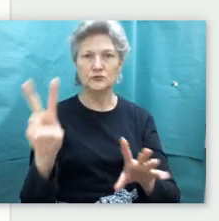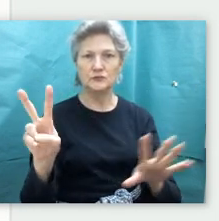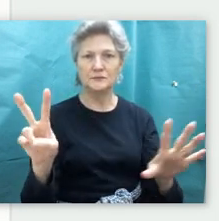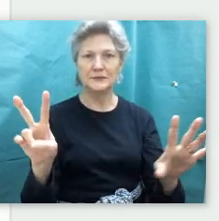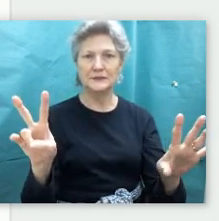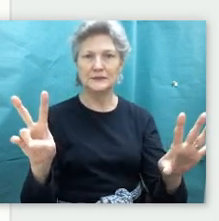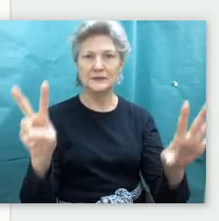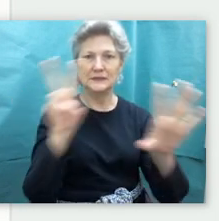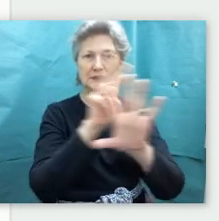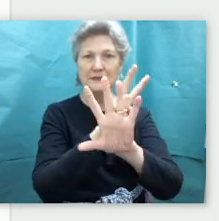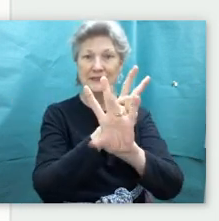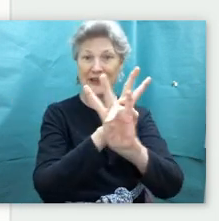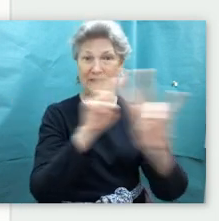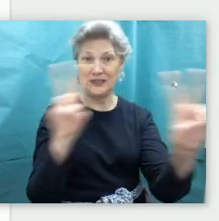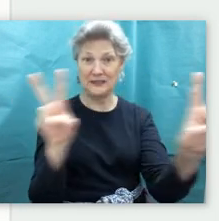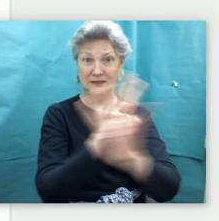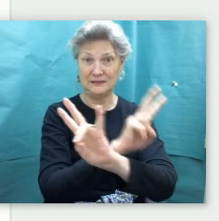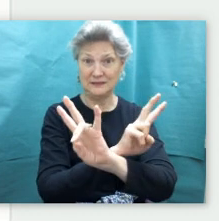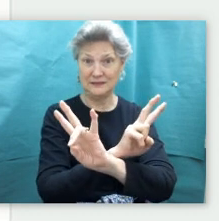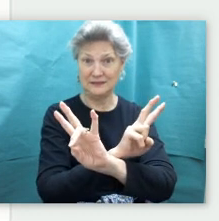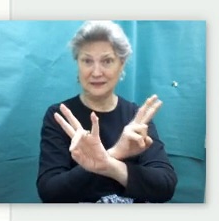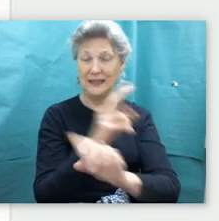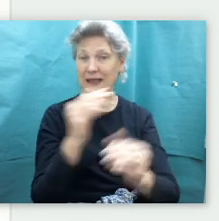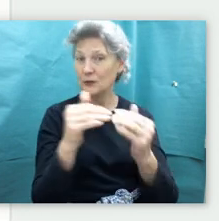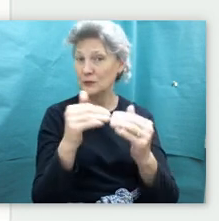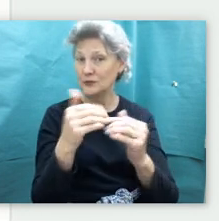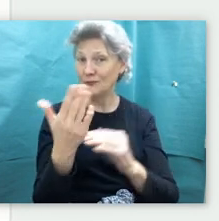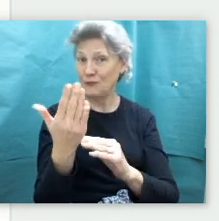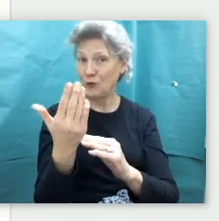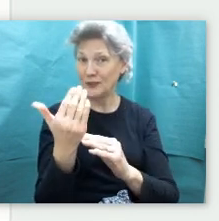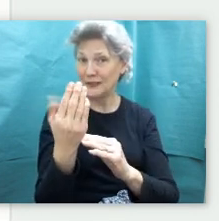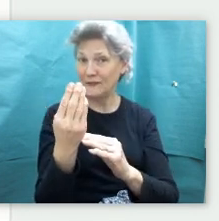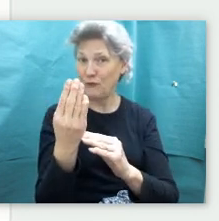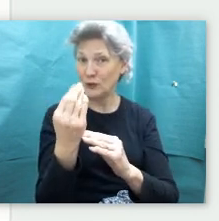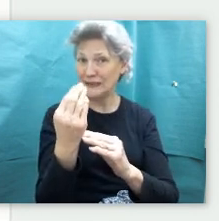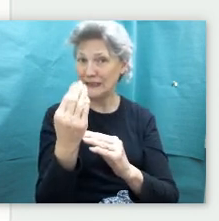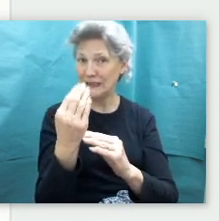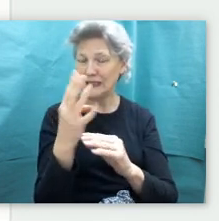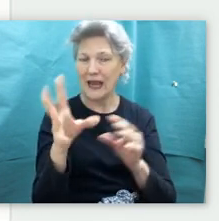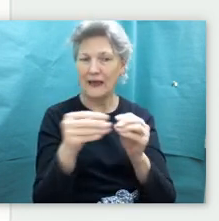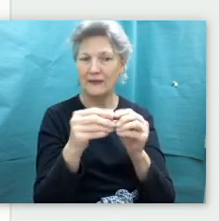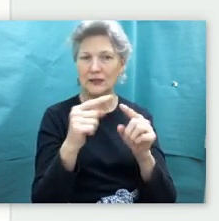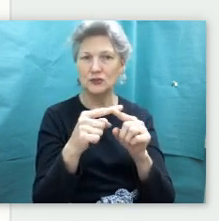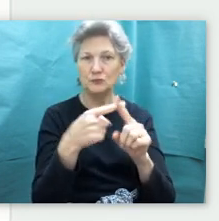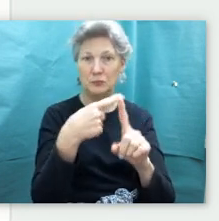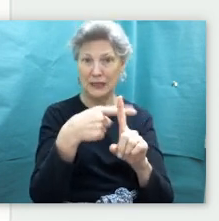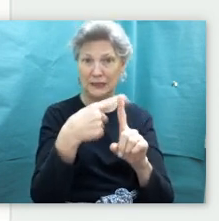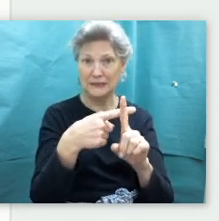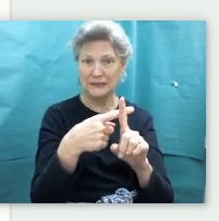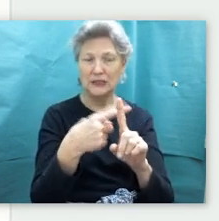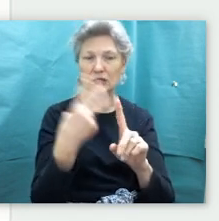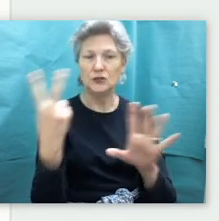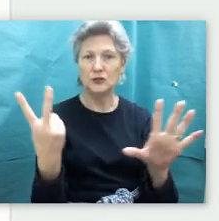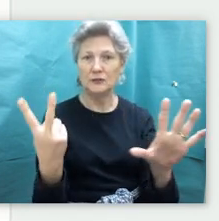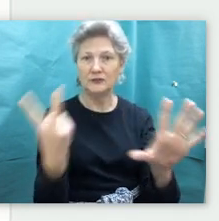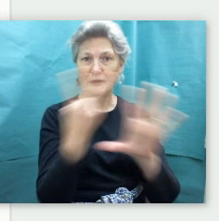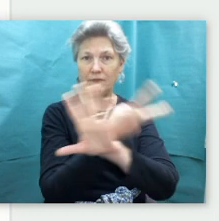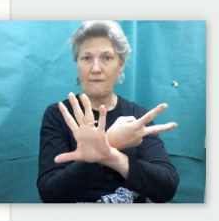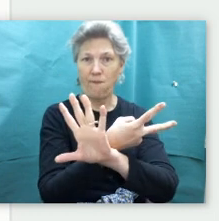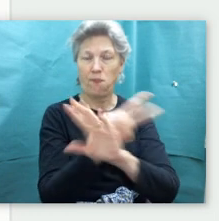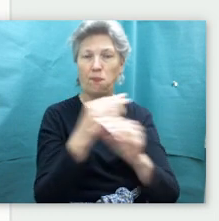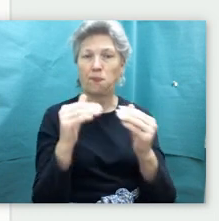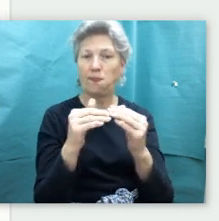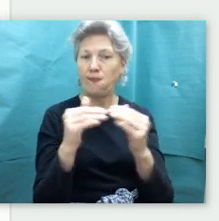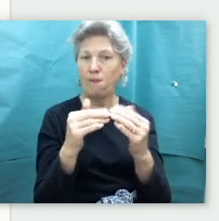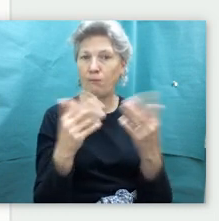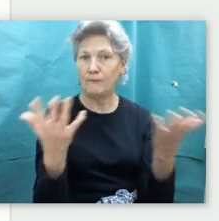2 times 7 is 14. Add that to our next product that we're going to find out,